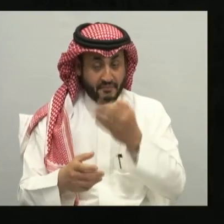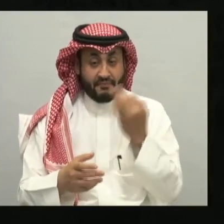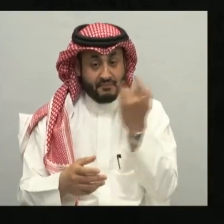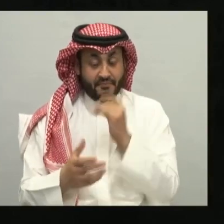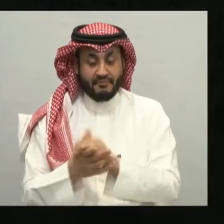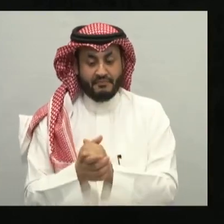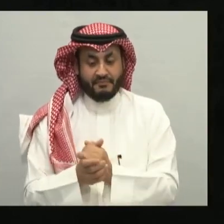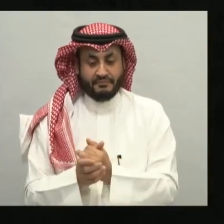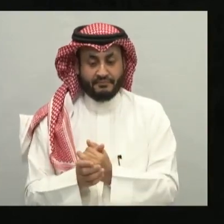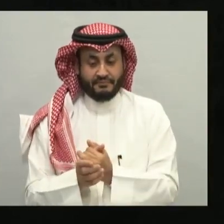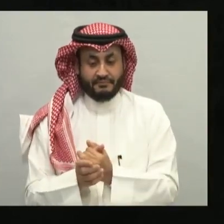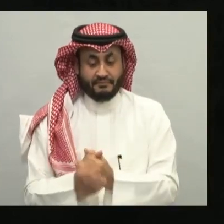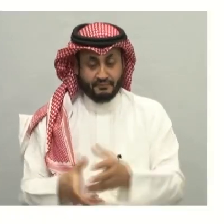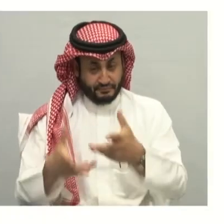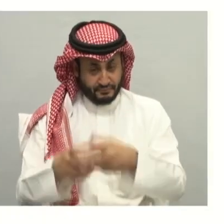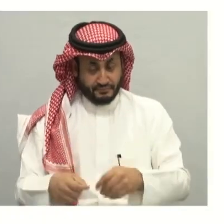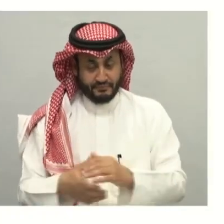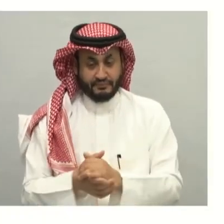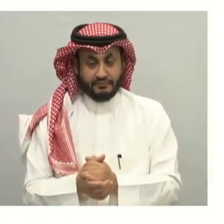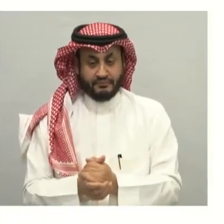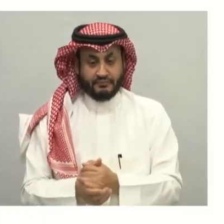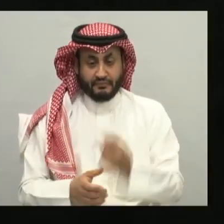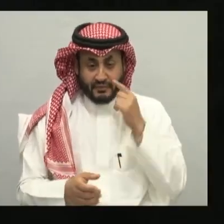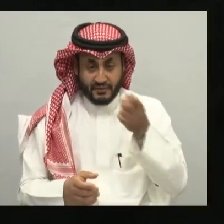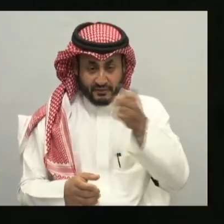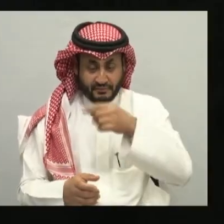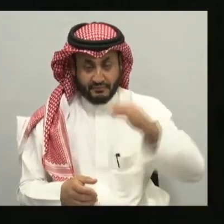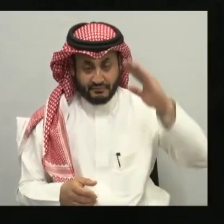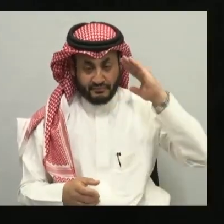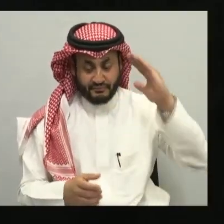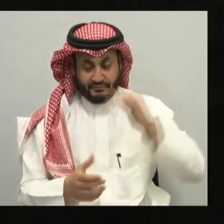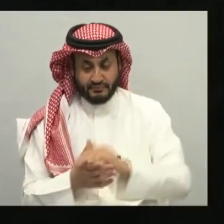right? Okay, thank you so much, boys and girls. Until we meet again next time, inshallah. See you soon.